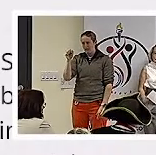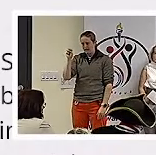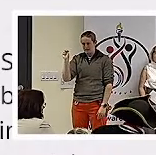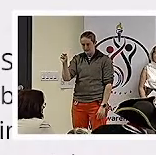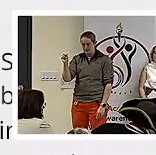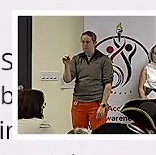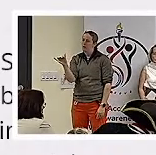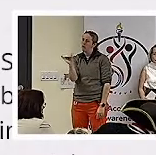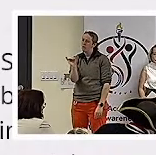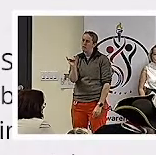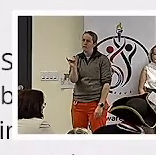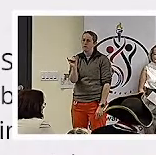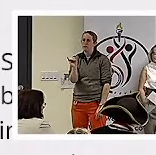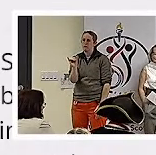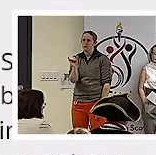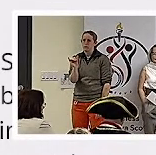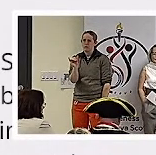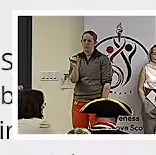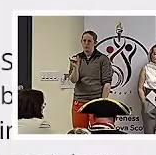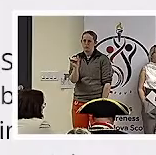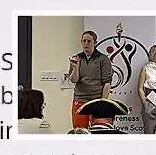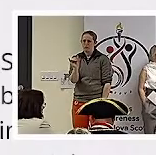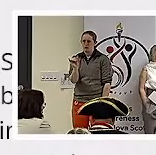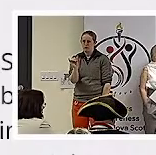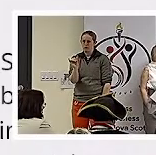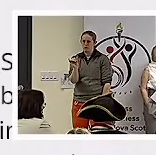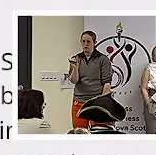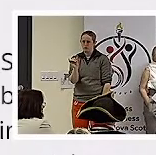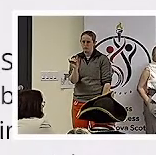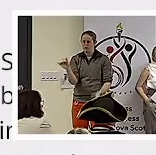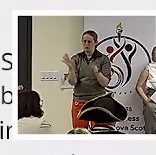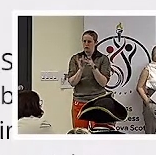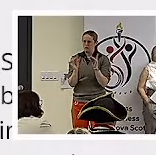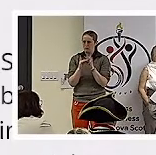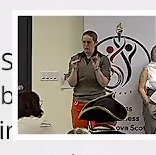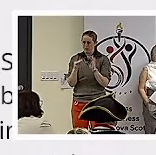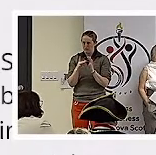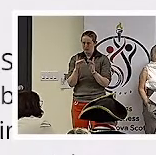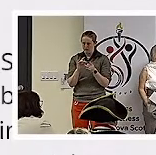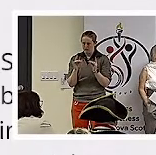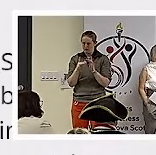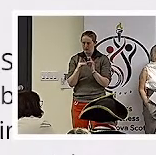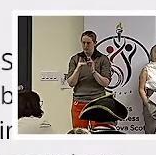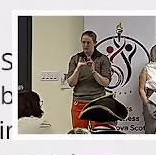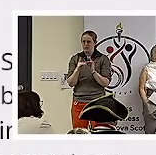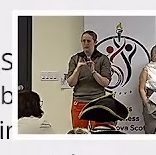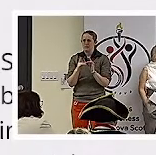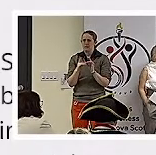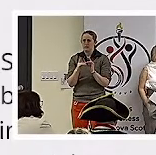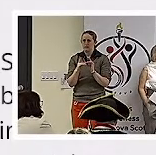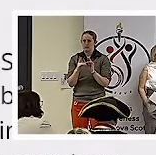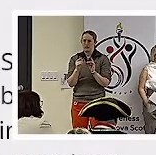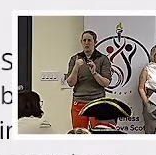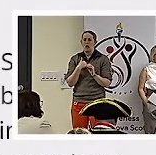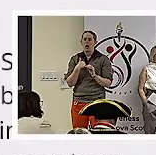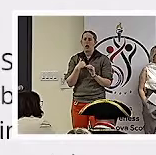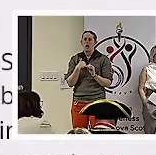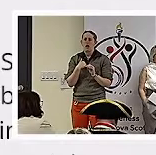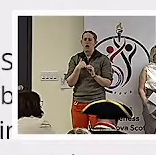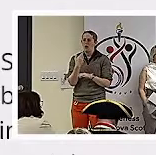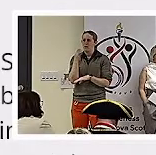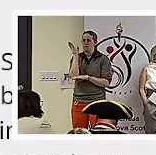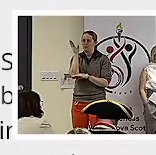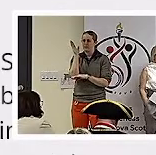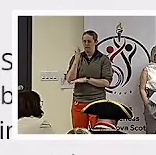speak before my time at on the alumni committee, I spoke about my